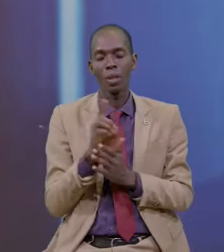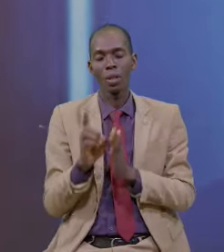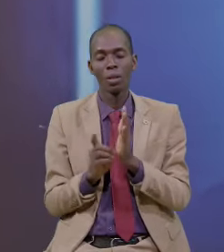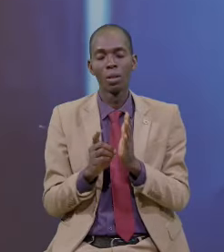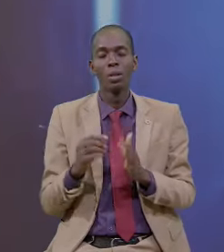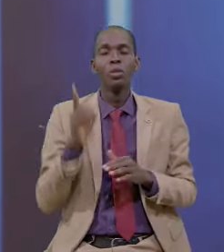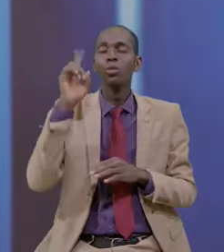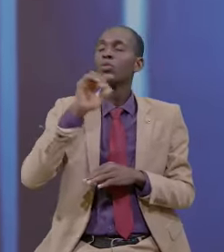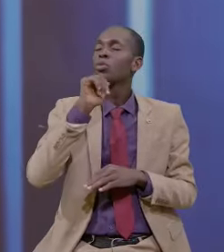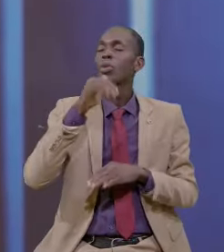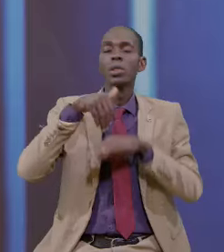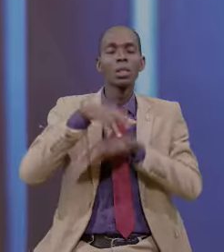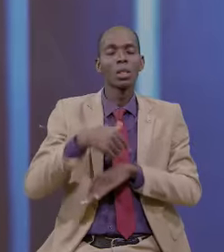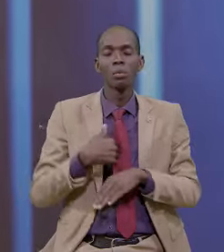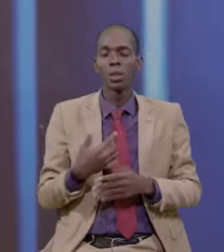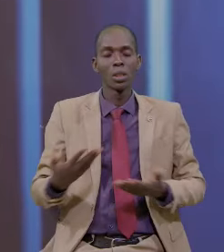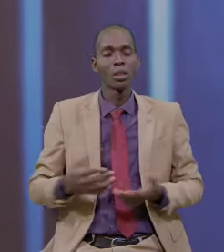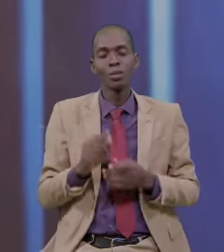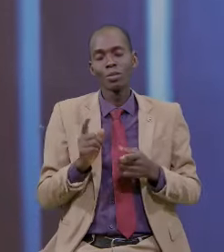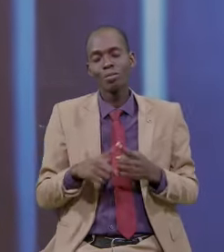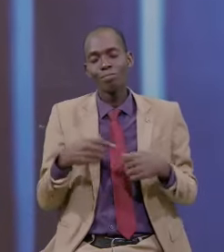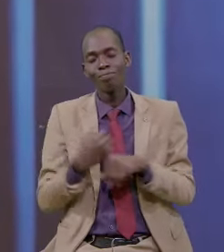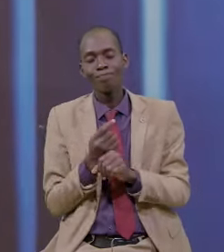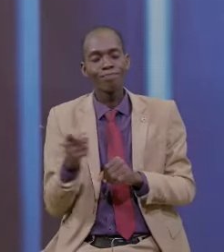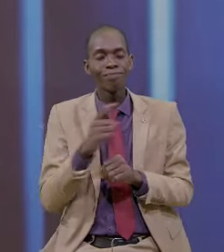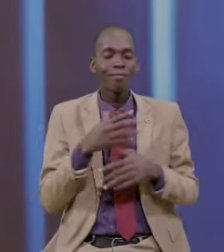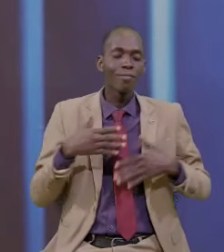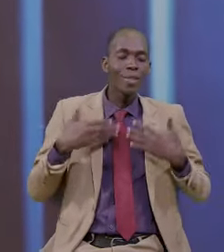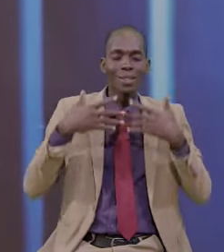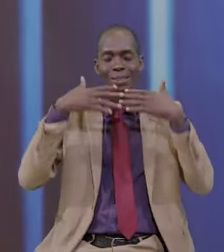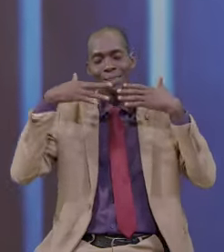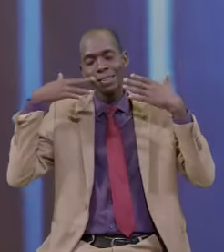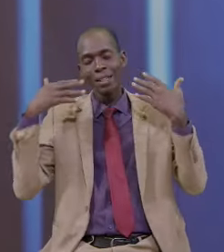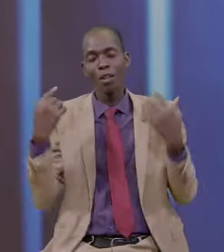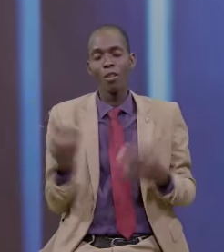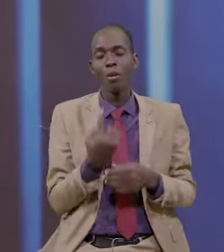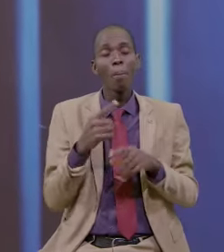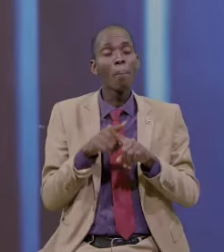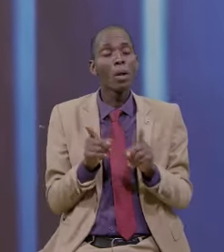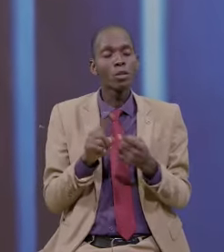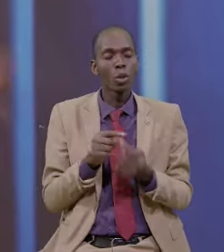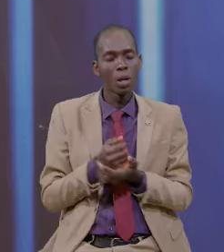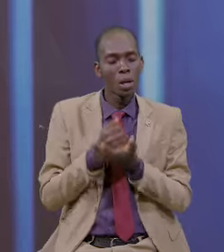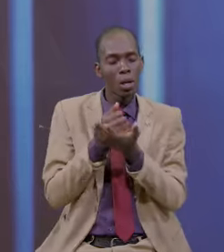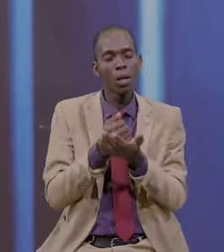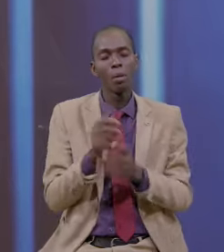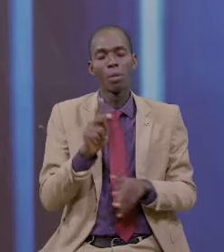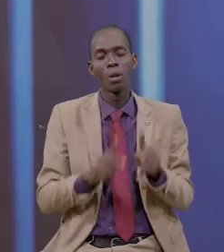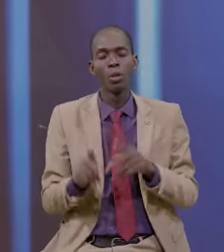me here to entertain people, but to help people